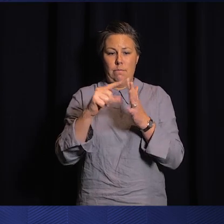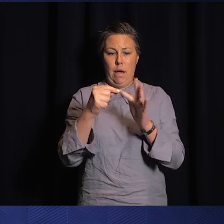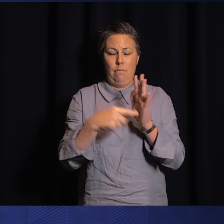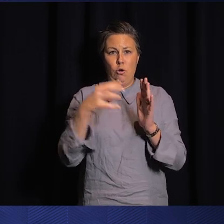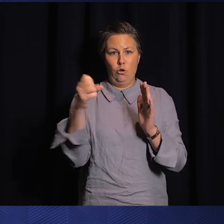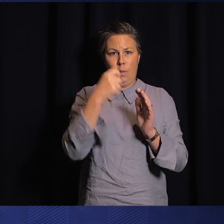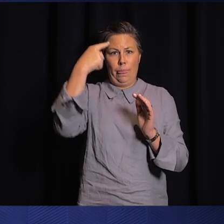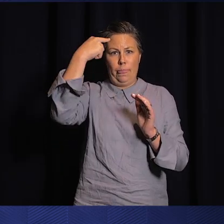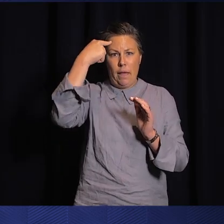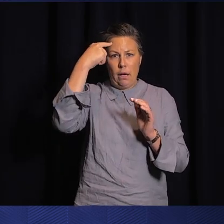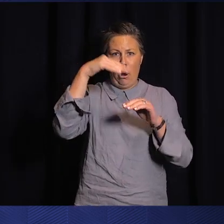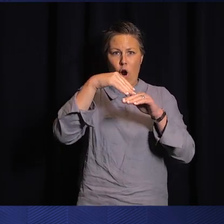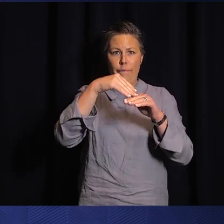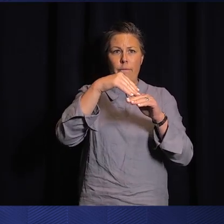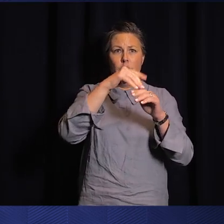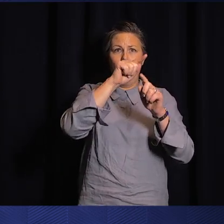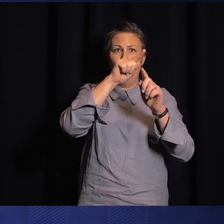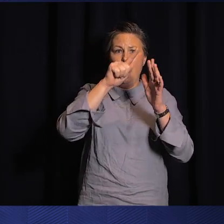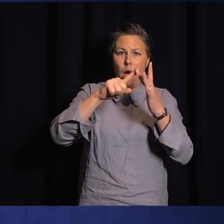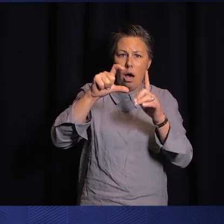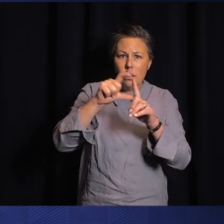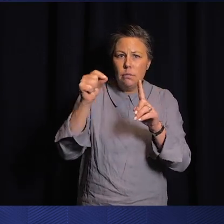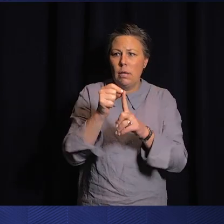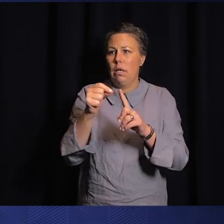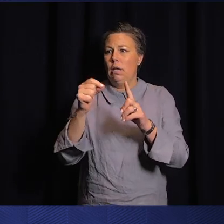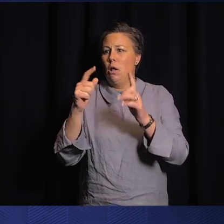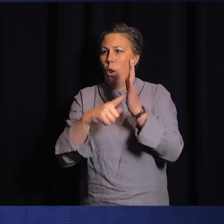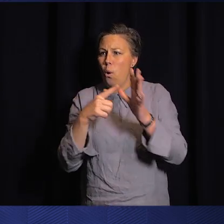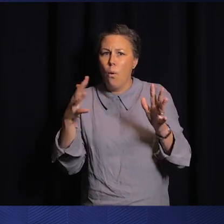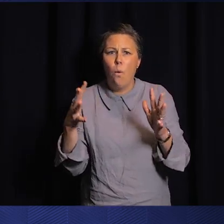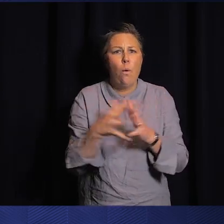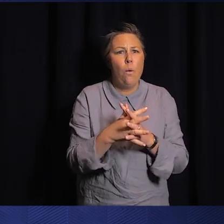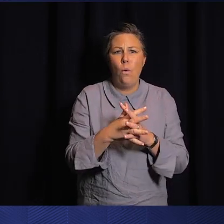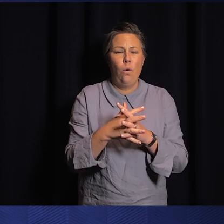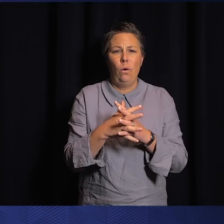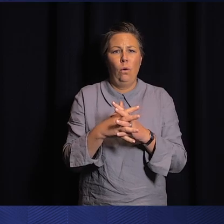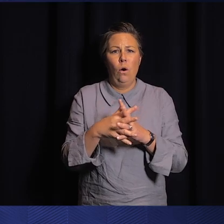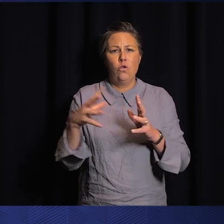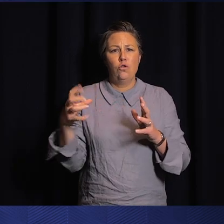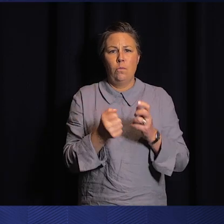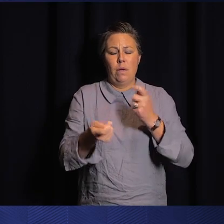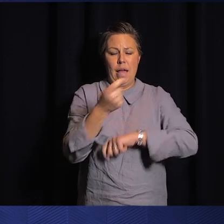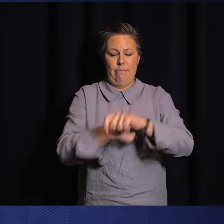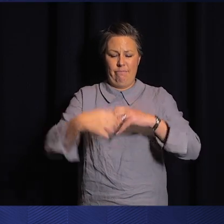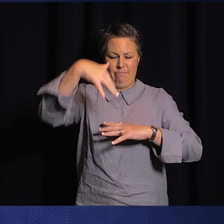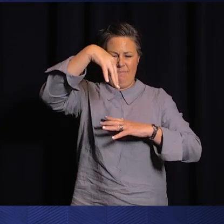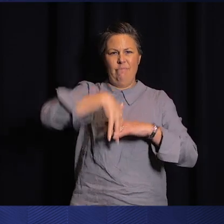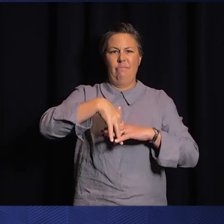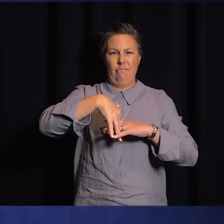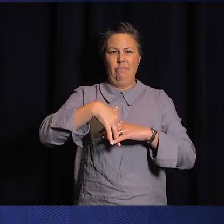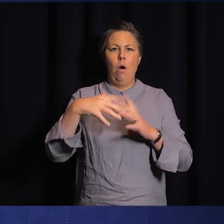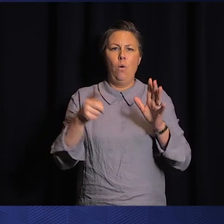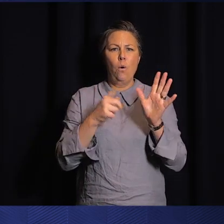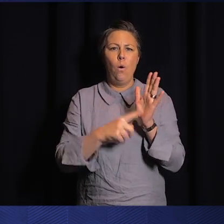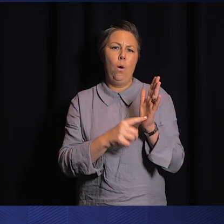principles across national and subnational law, policy, practice, capacity strengthening, etc. This is a